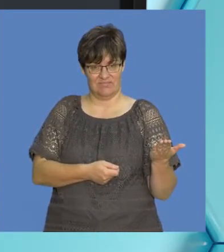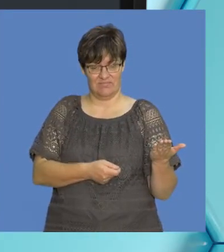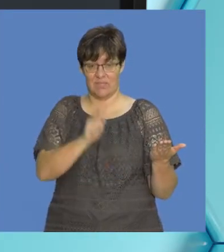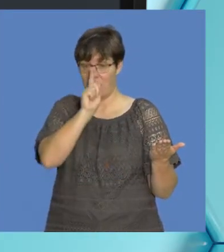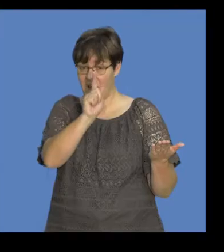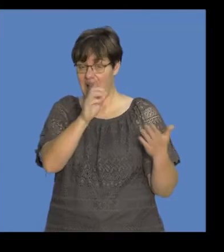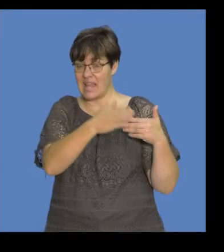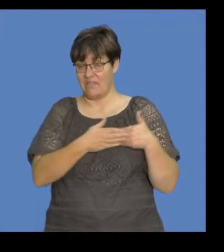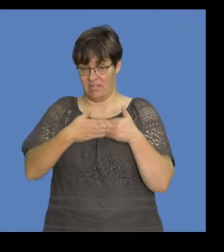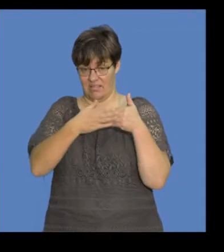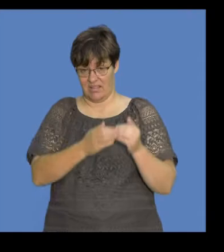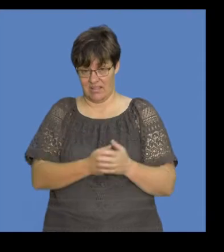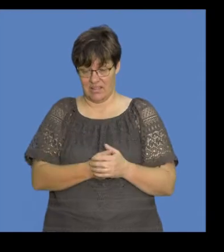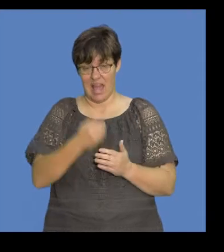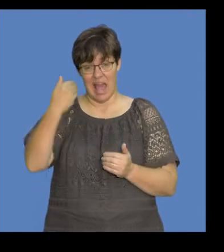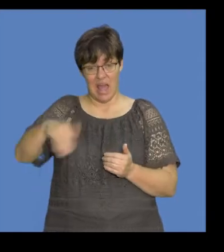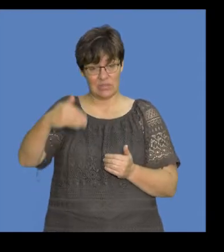be careful, outstanding deposits.